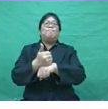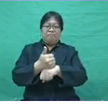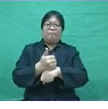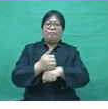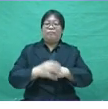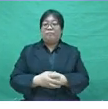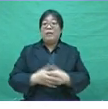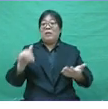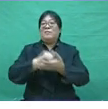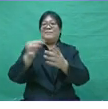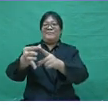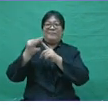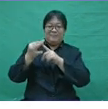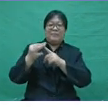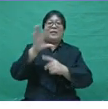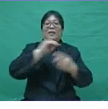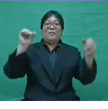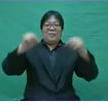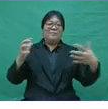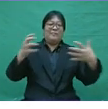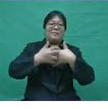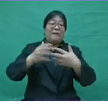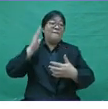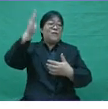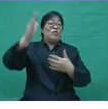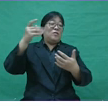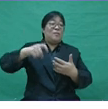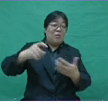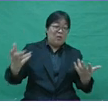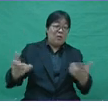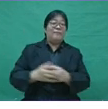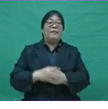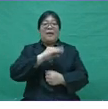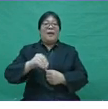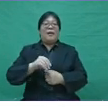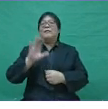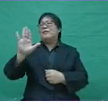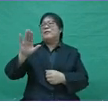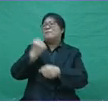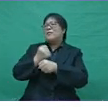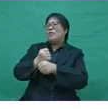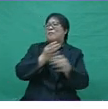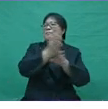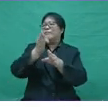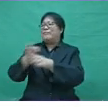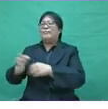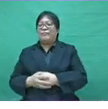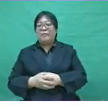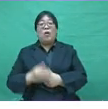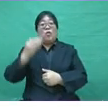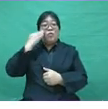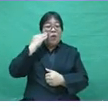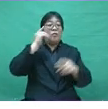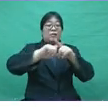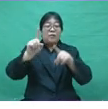is dynamic and adaptable to future circumstances and their nature of work. Recognizing the form of employment